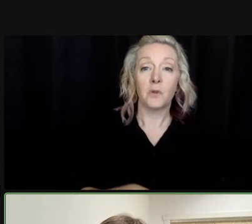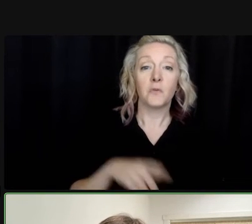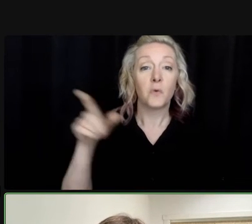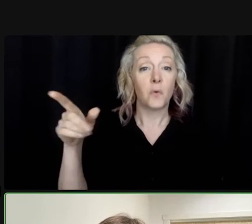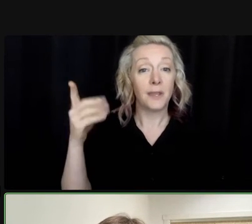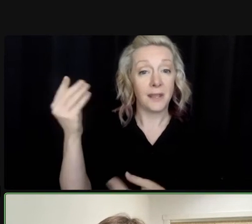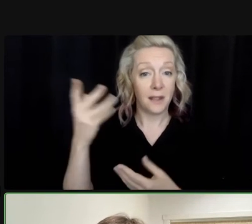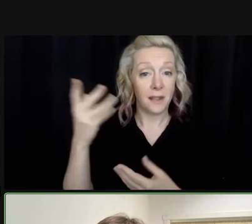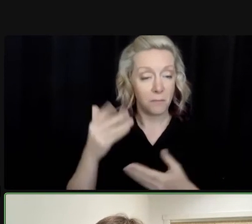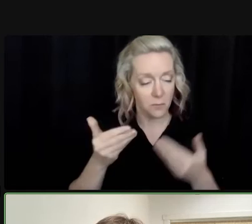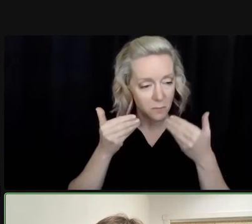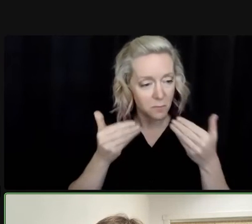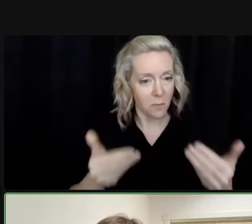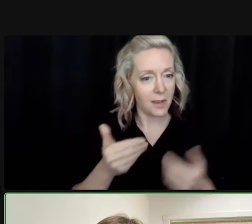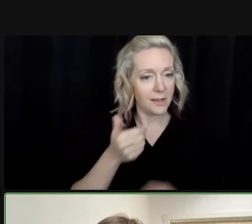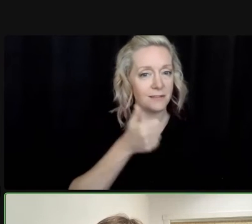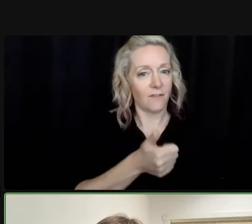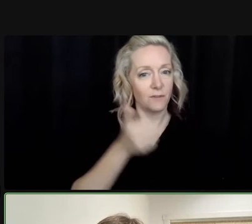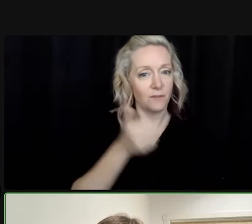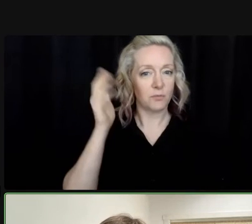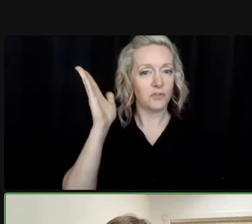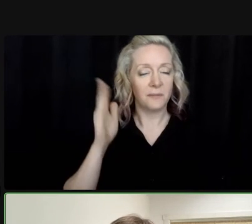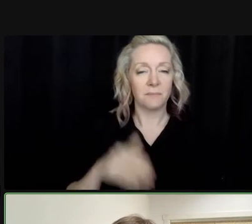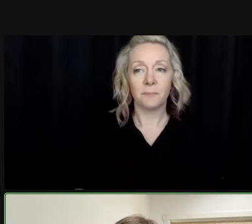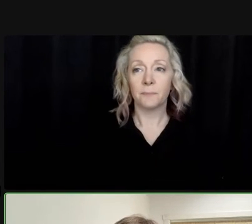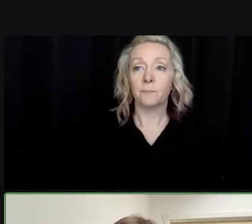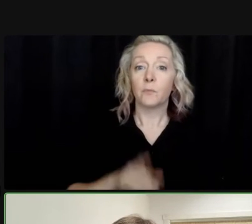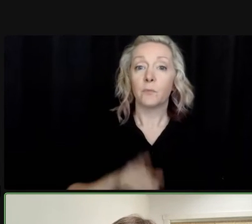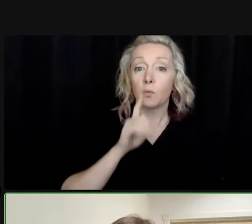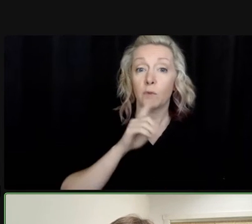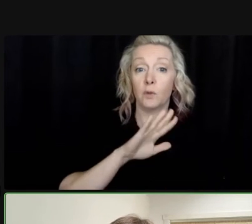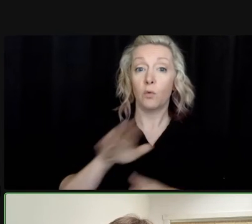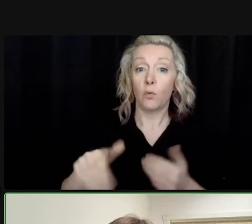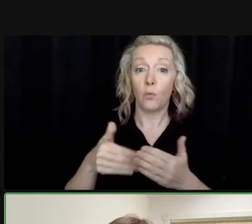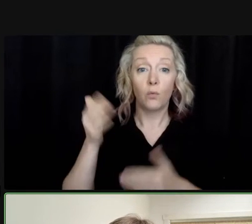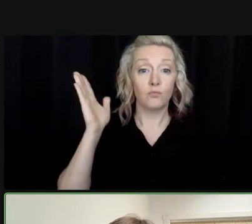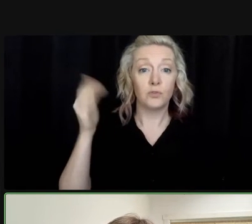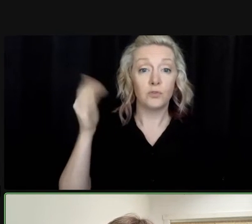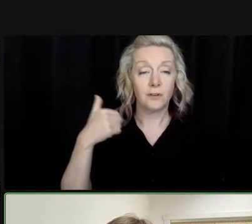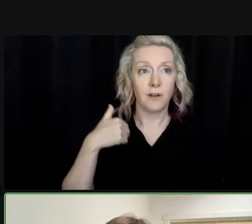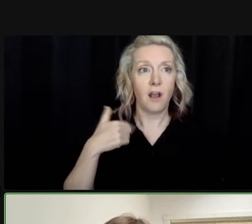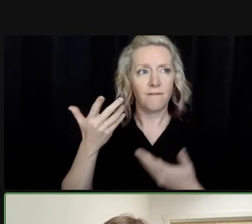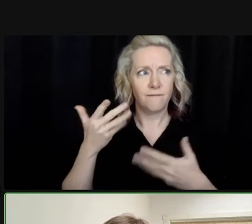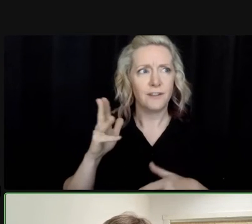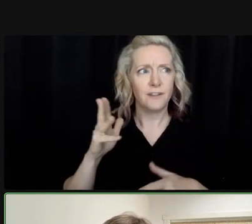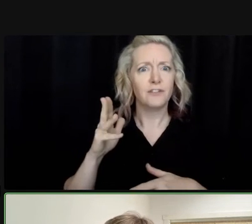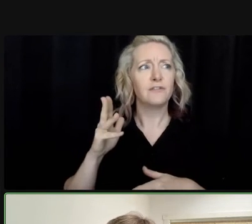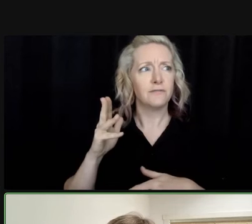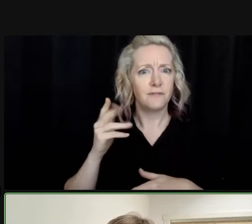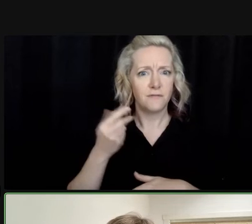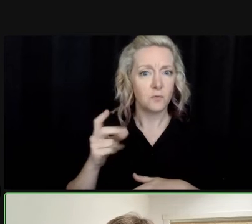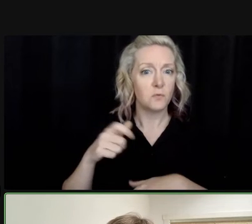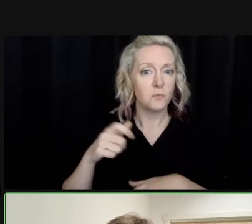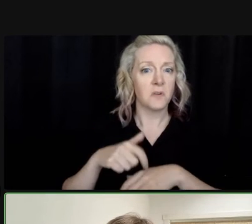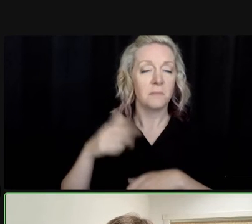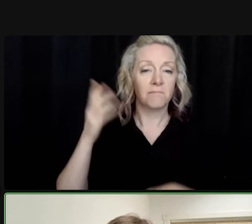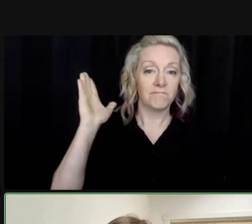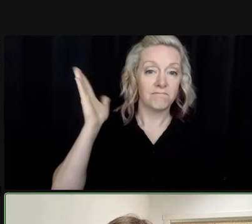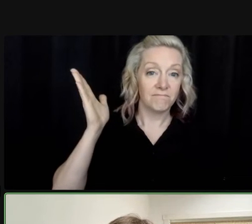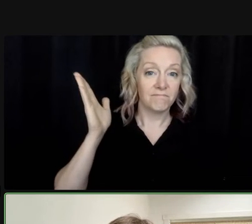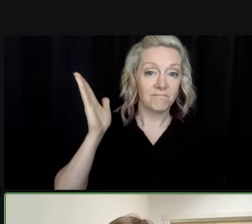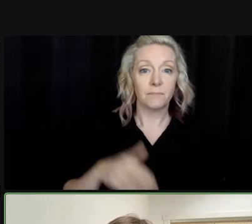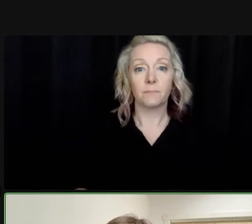You're learning just from me. And the whole presentation I've done several different times.